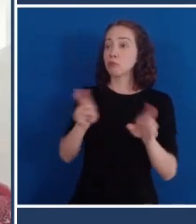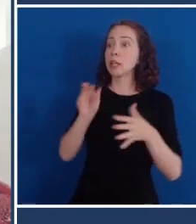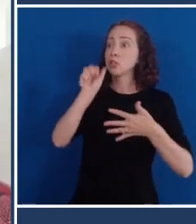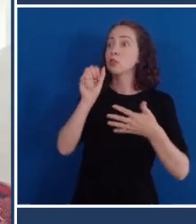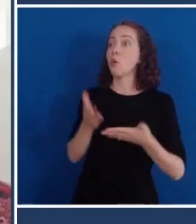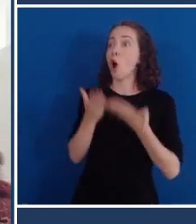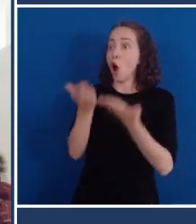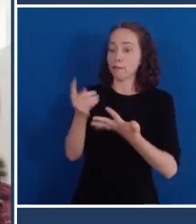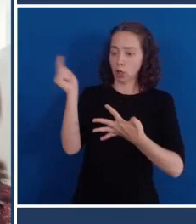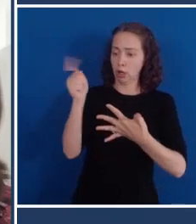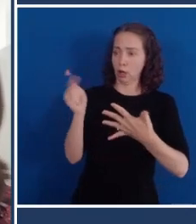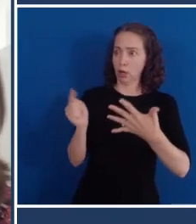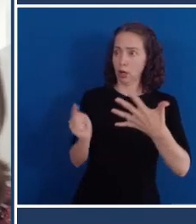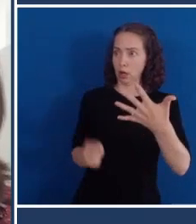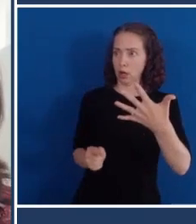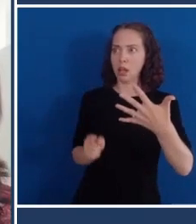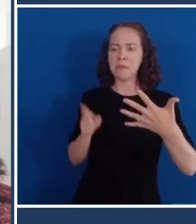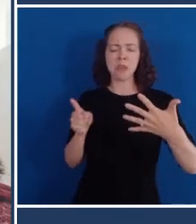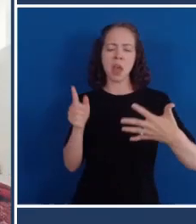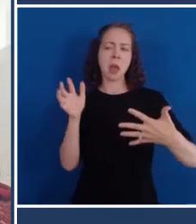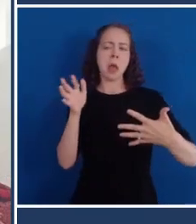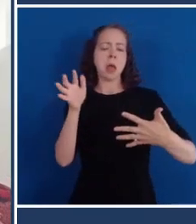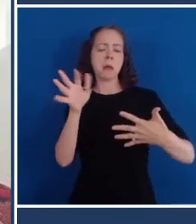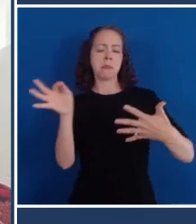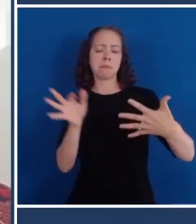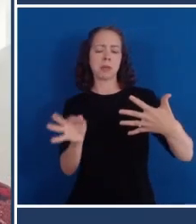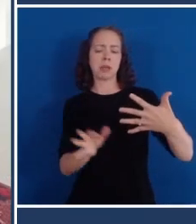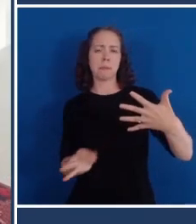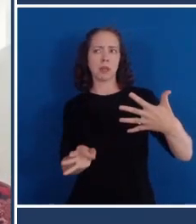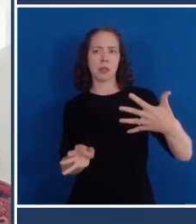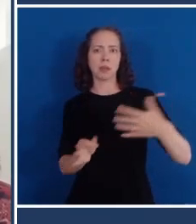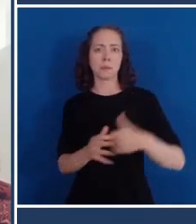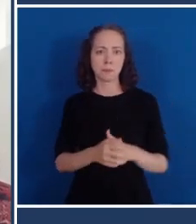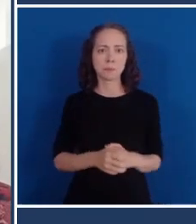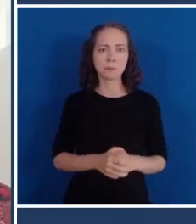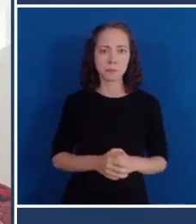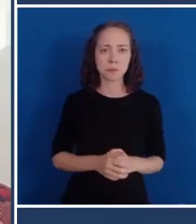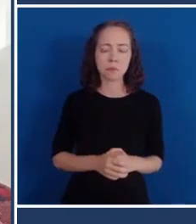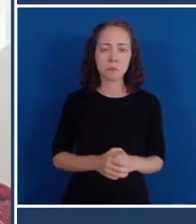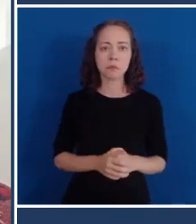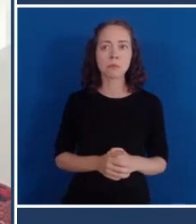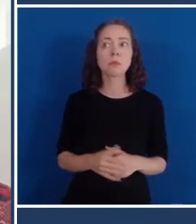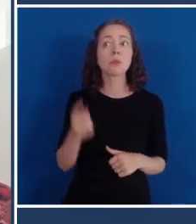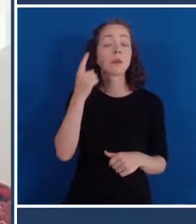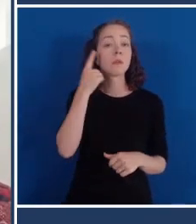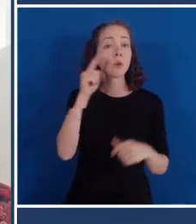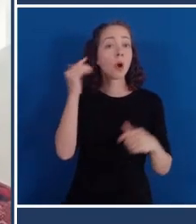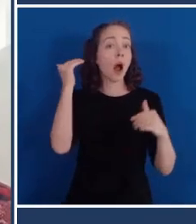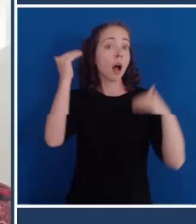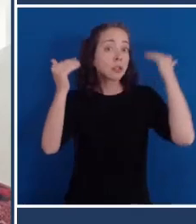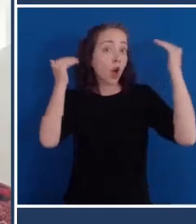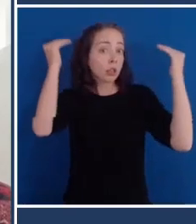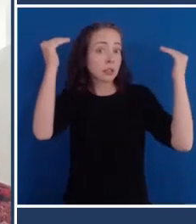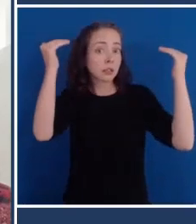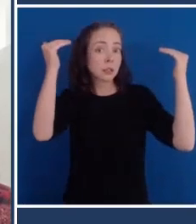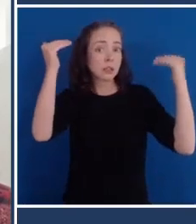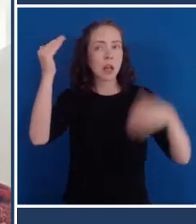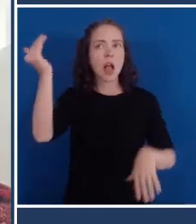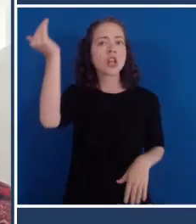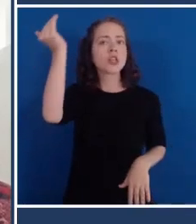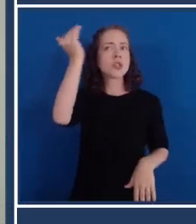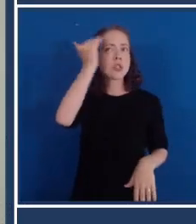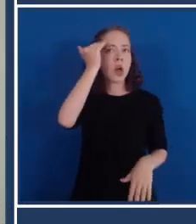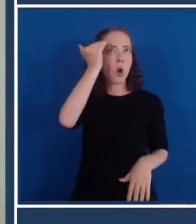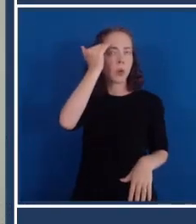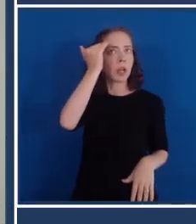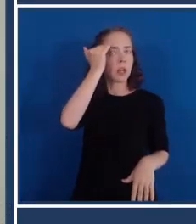understanding. So, for example, in the case of adults, just knowing that there was someone else, another